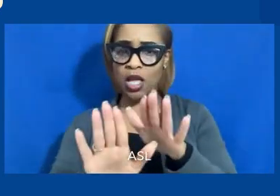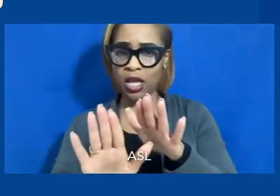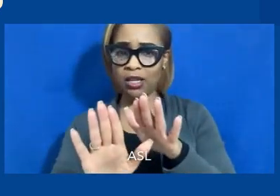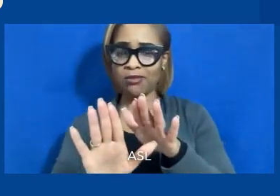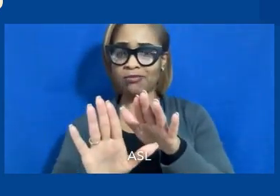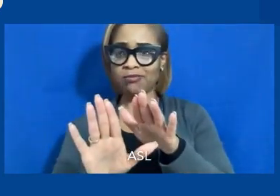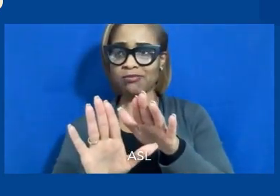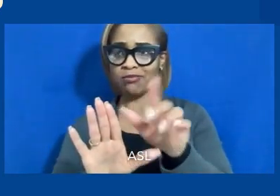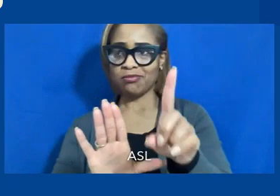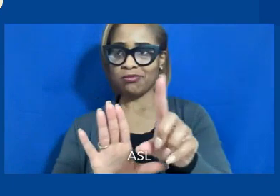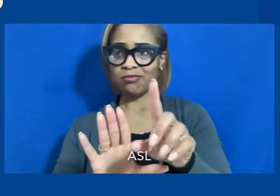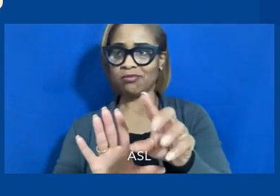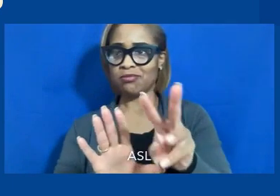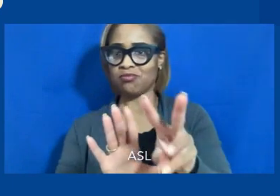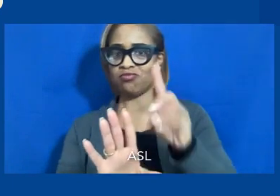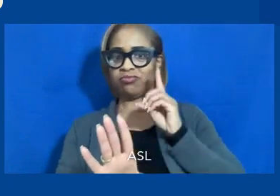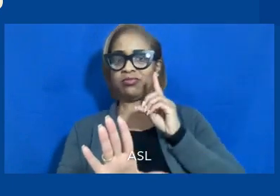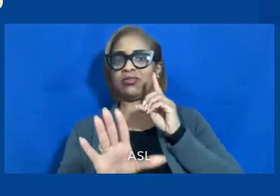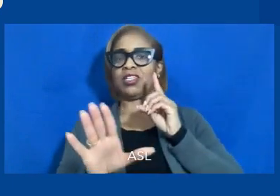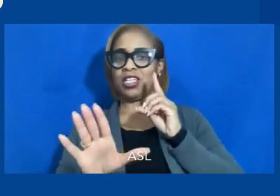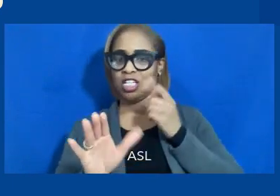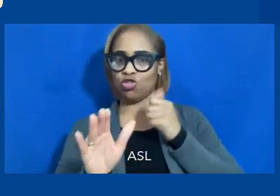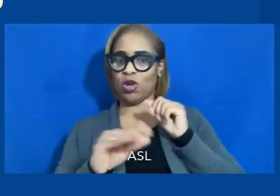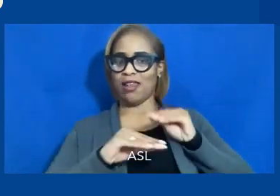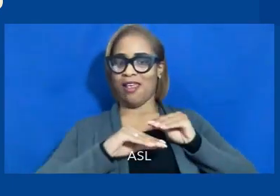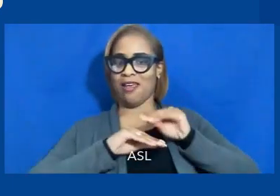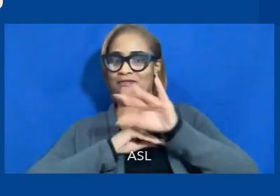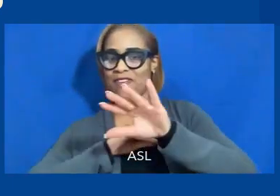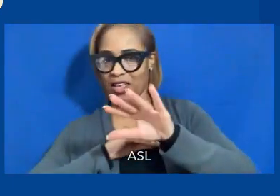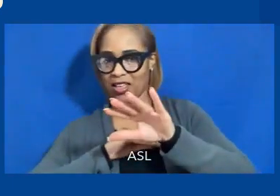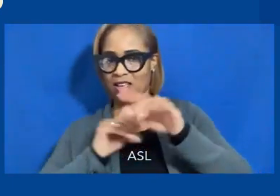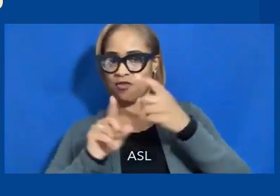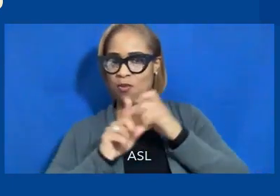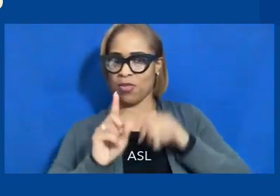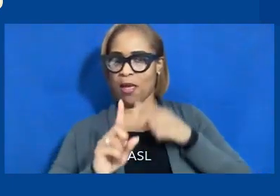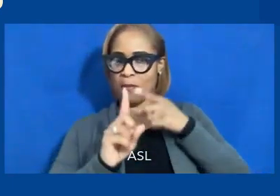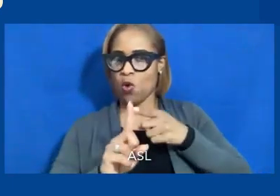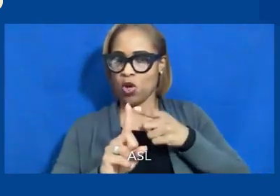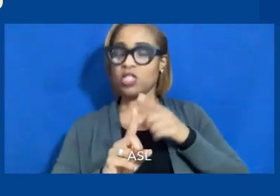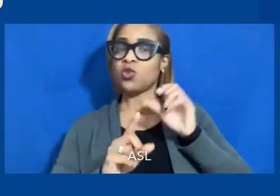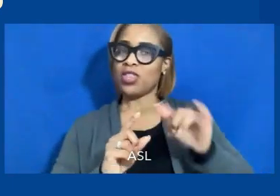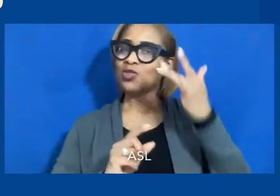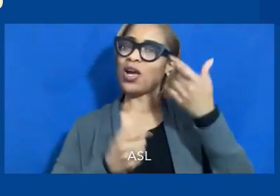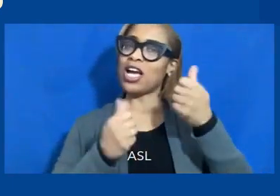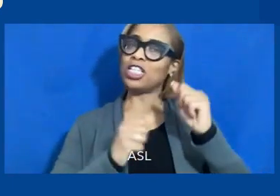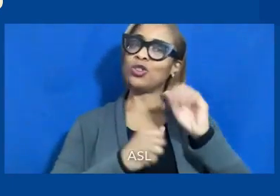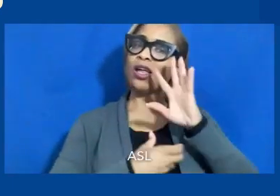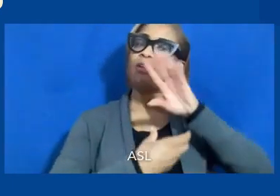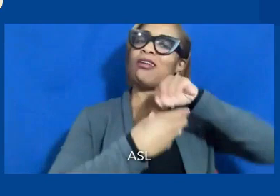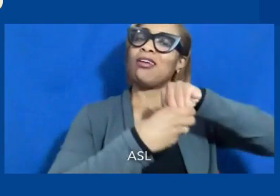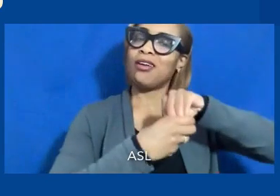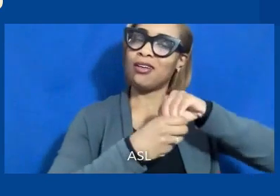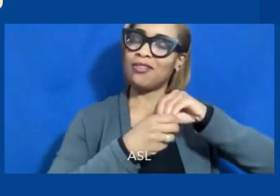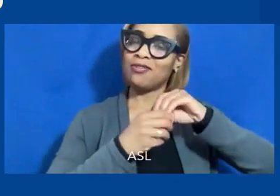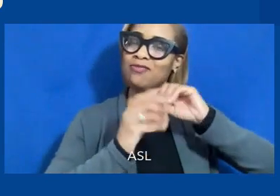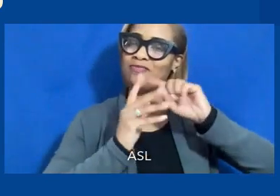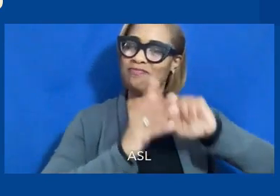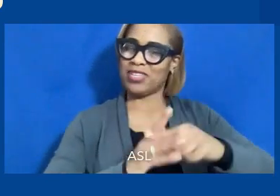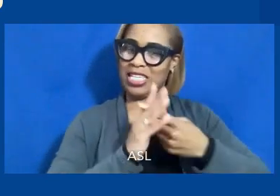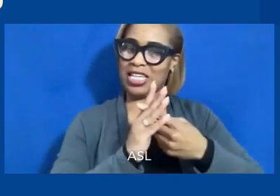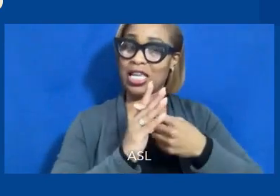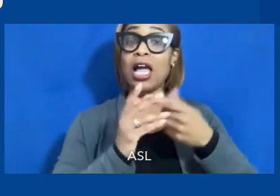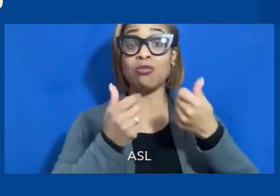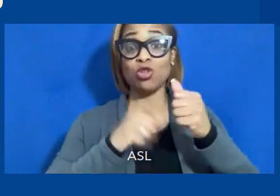to affect the culture or the process. And so that's why I personally am really trying to get better